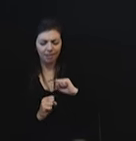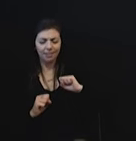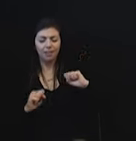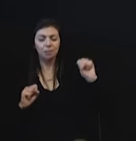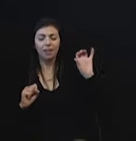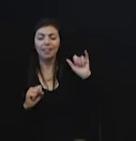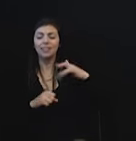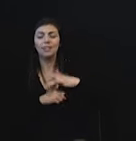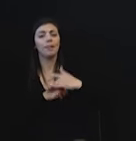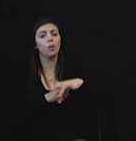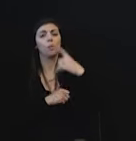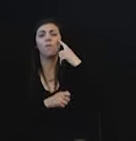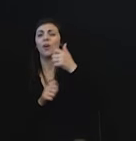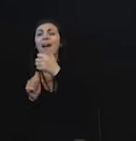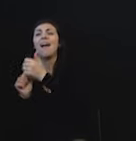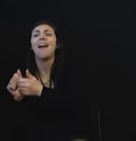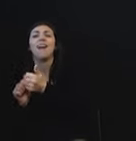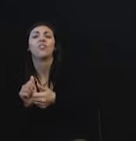of us.